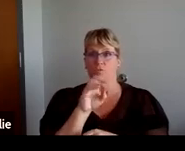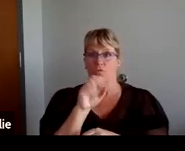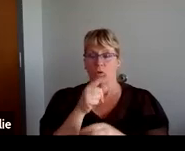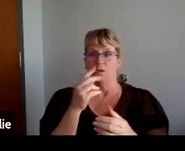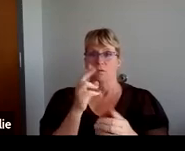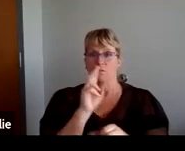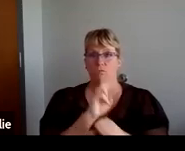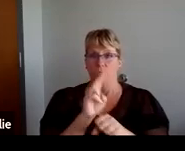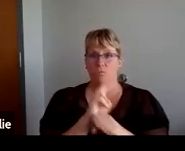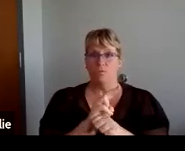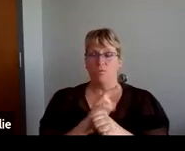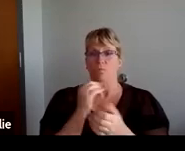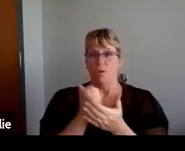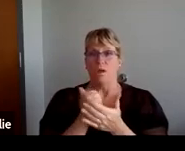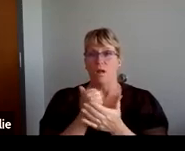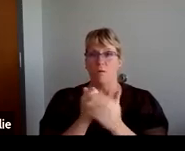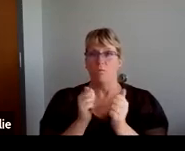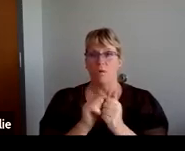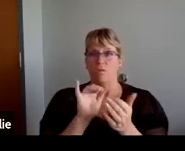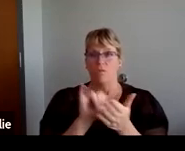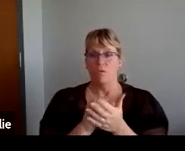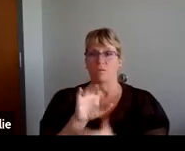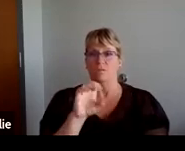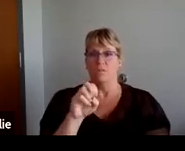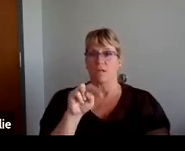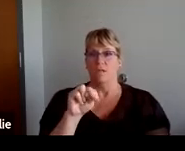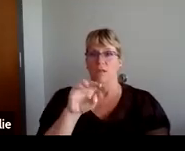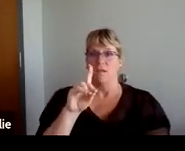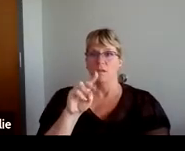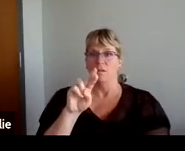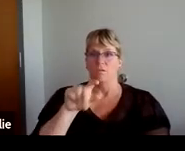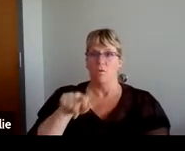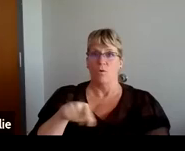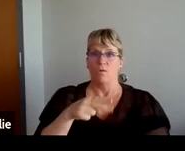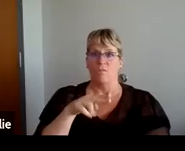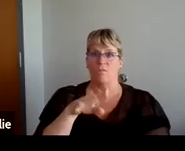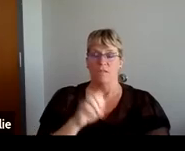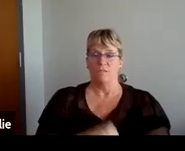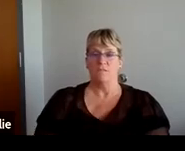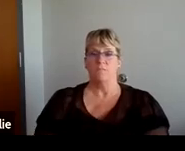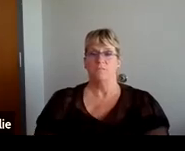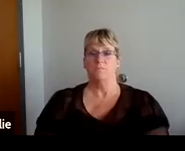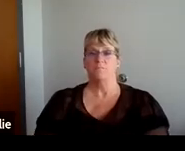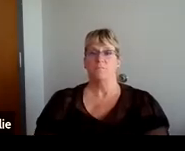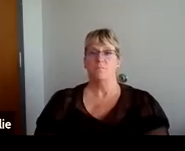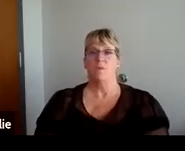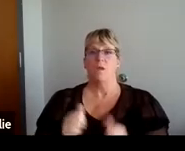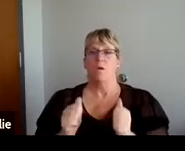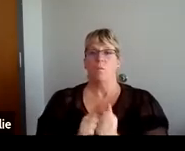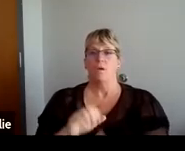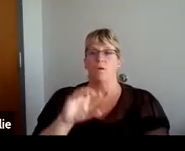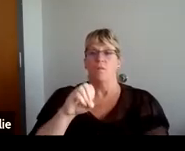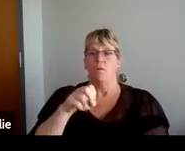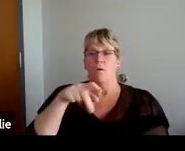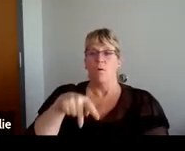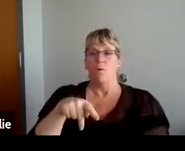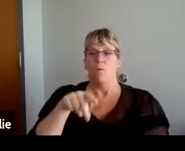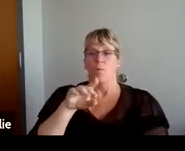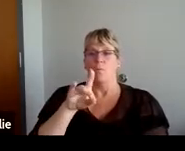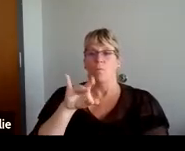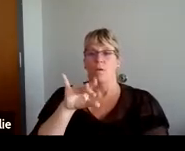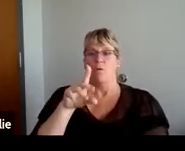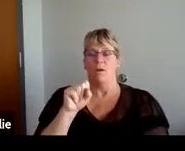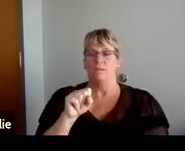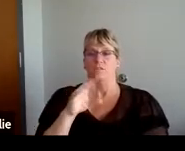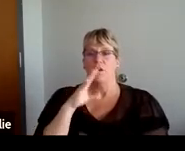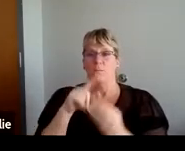enhance those endorphins. So what are the effects of opioids on the brain? We'll kind of flip back to opioids